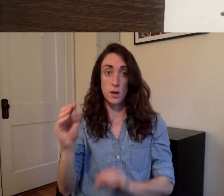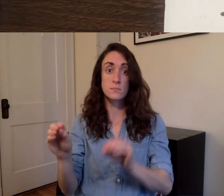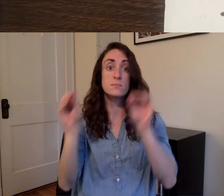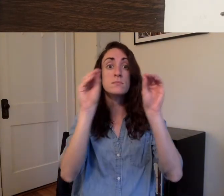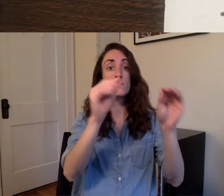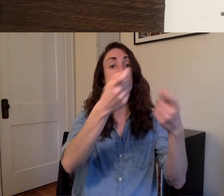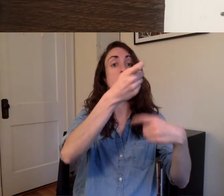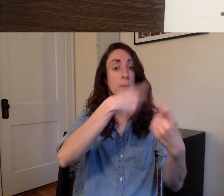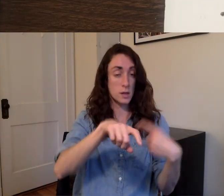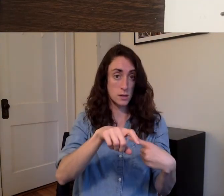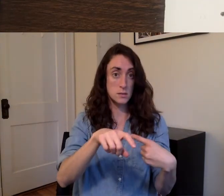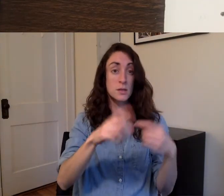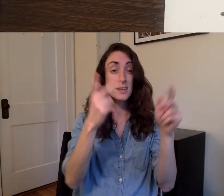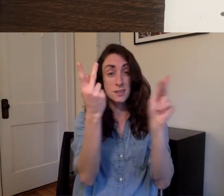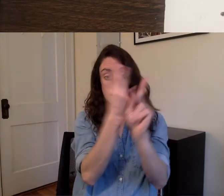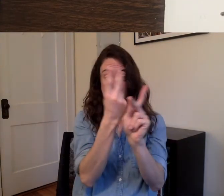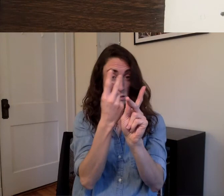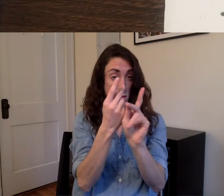correct.